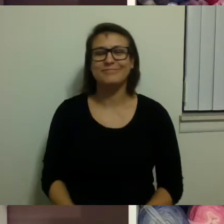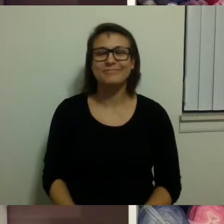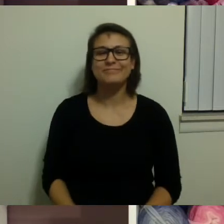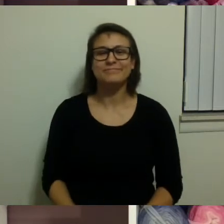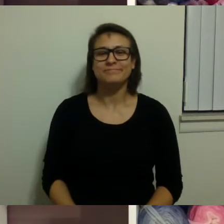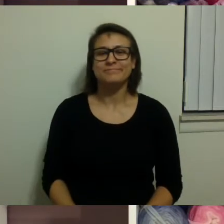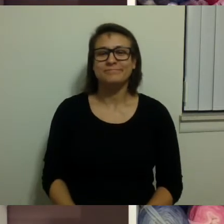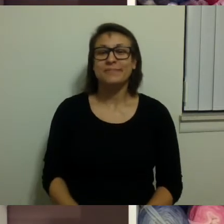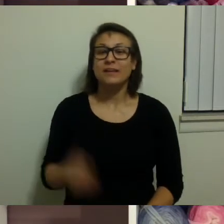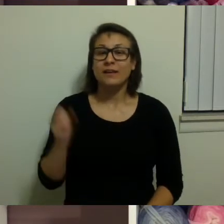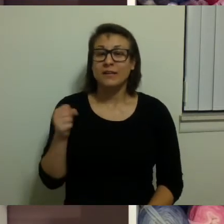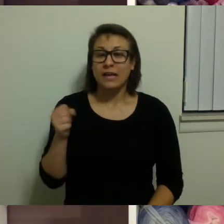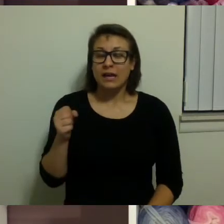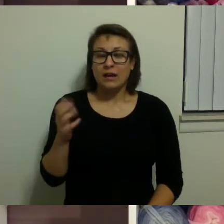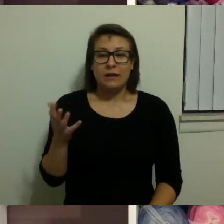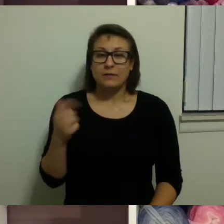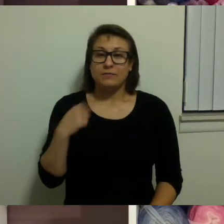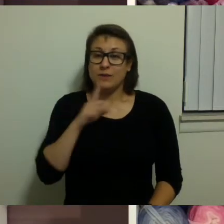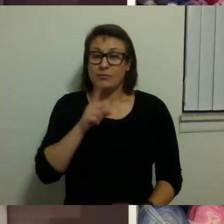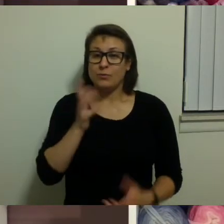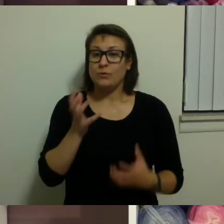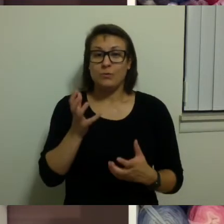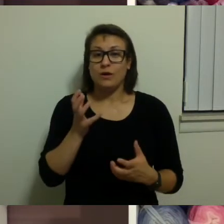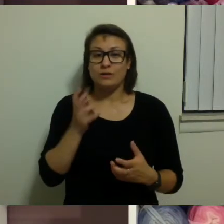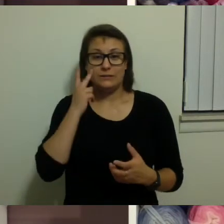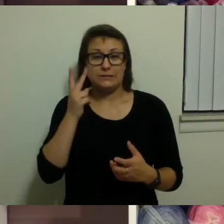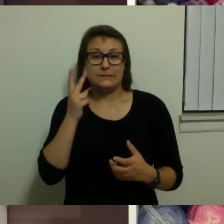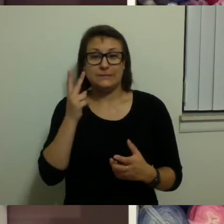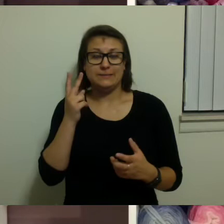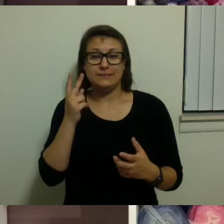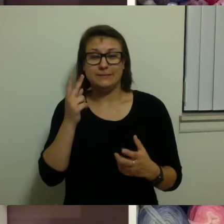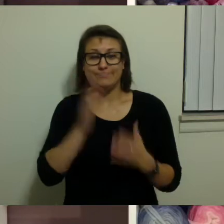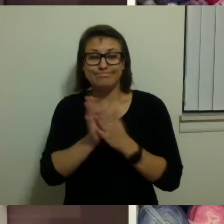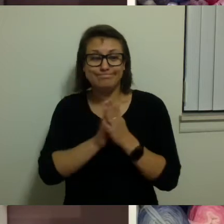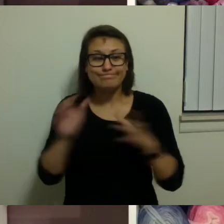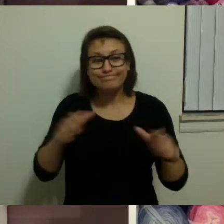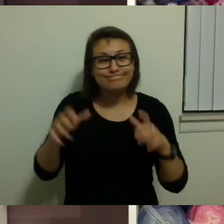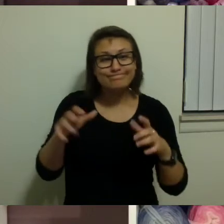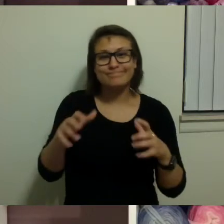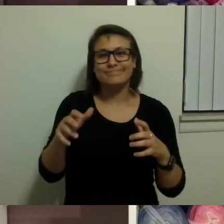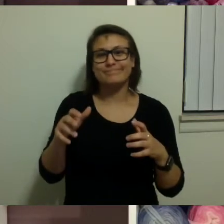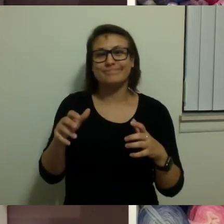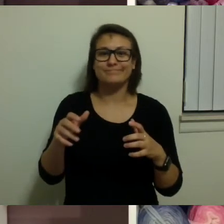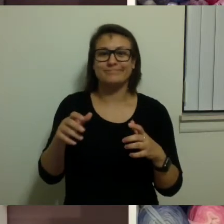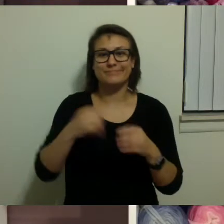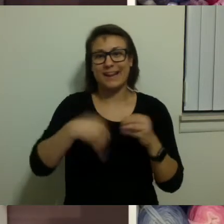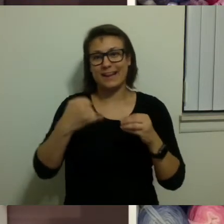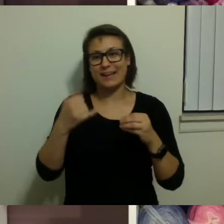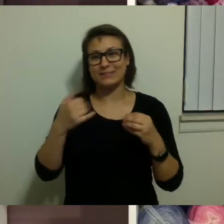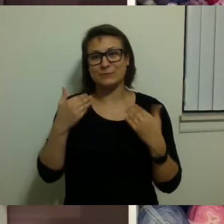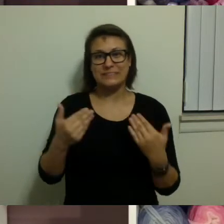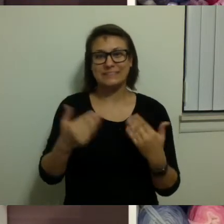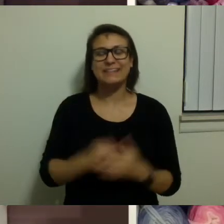And so yeah, I really want to see some action in those threads. So get in